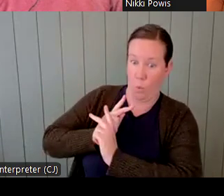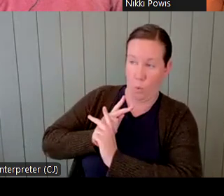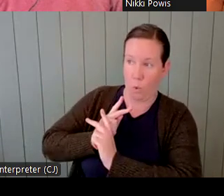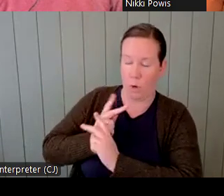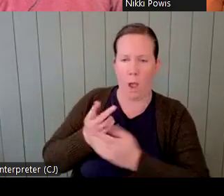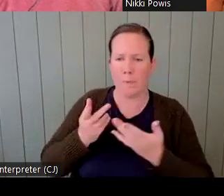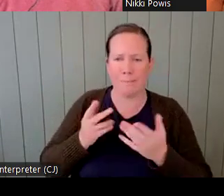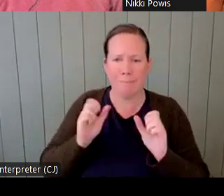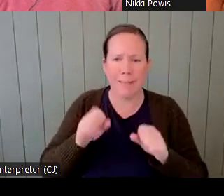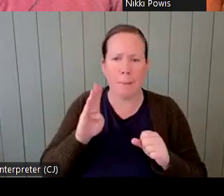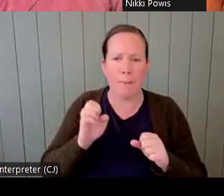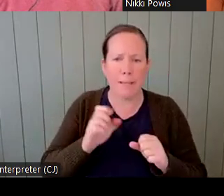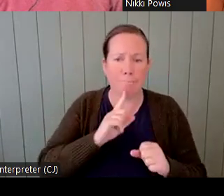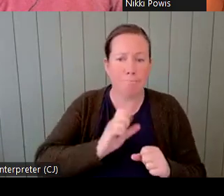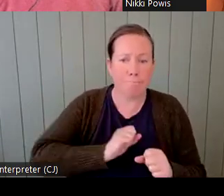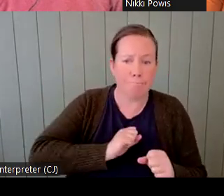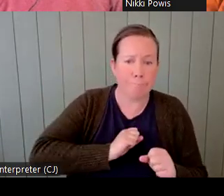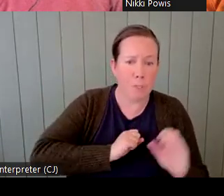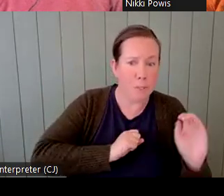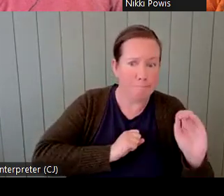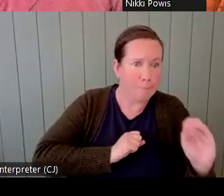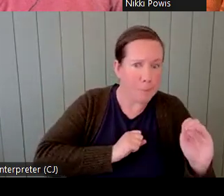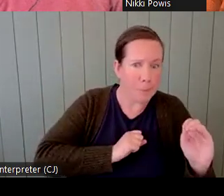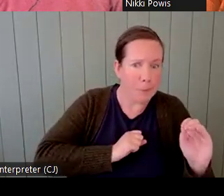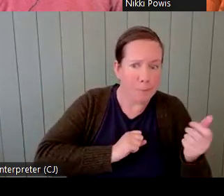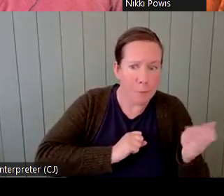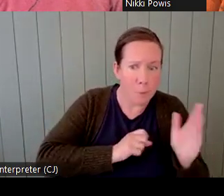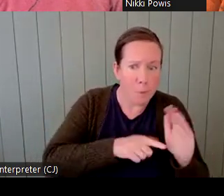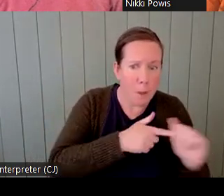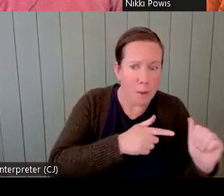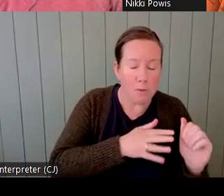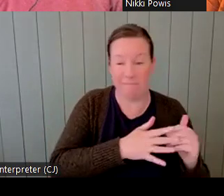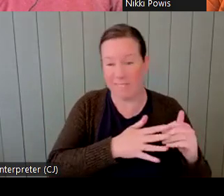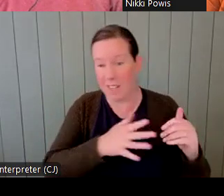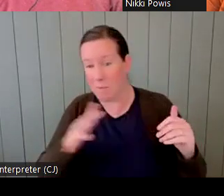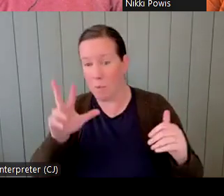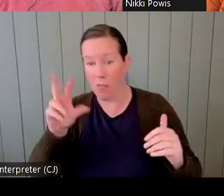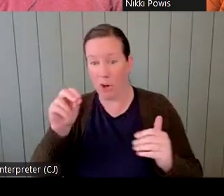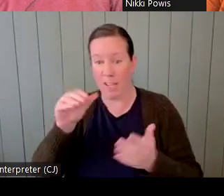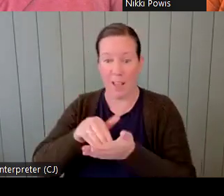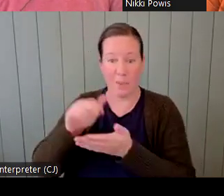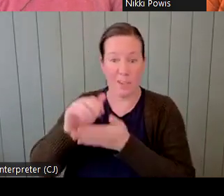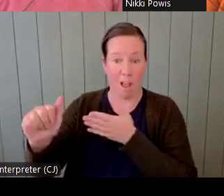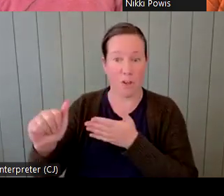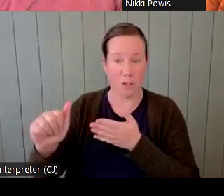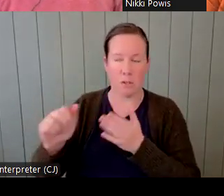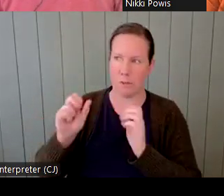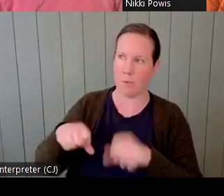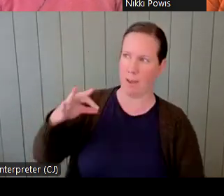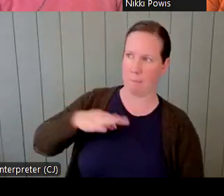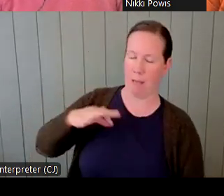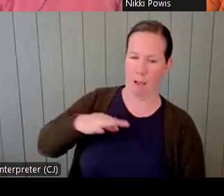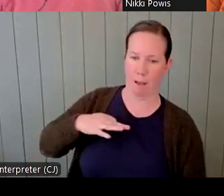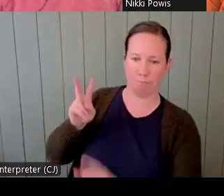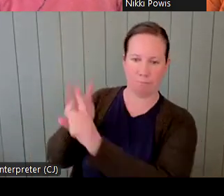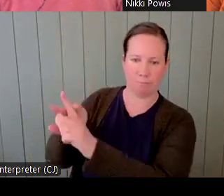amount to $30,000. You can apply for the loan. What we are looking for is not